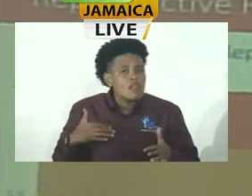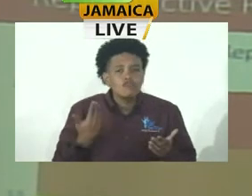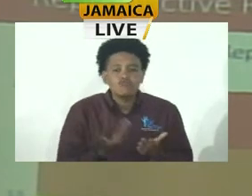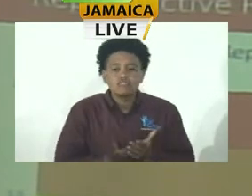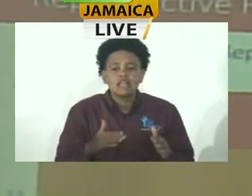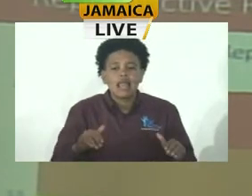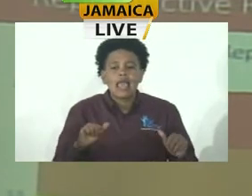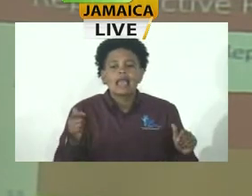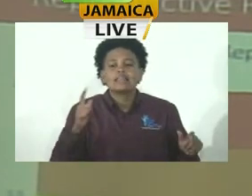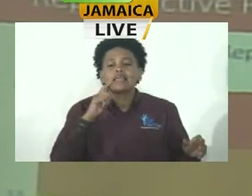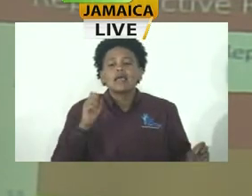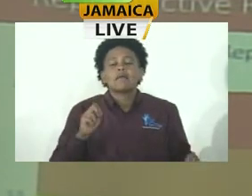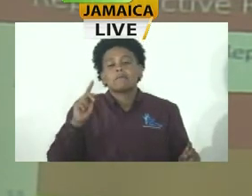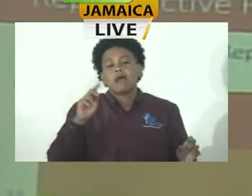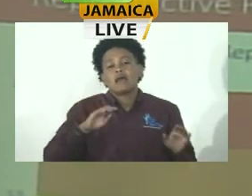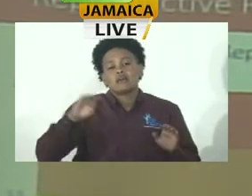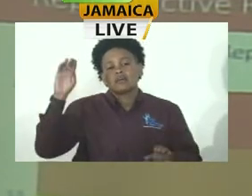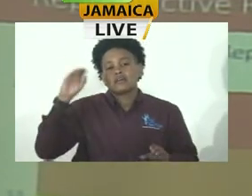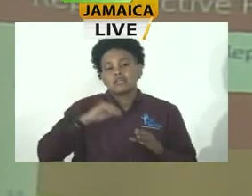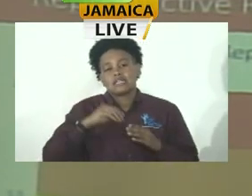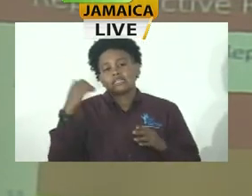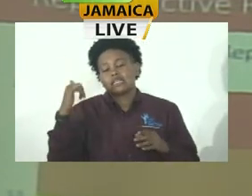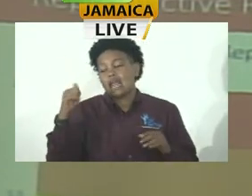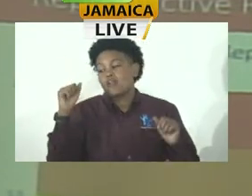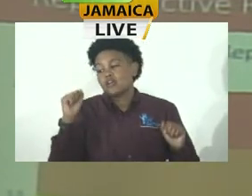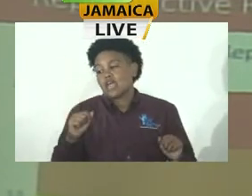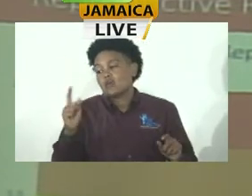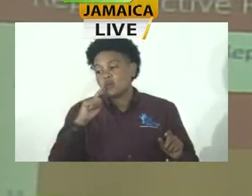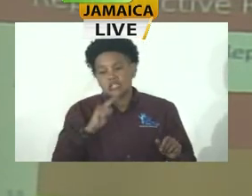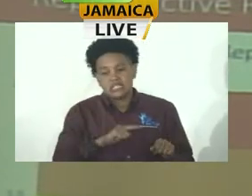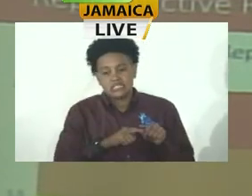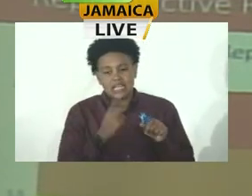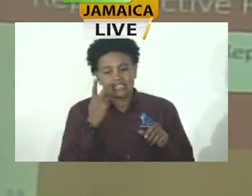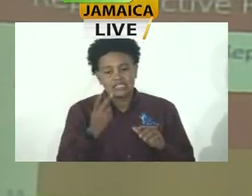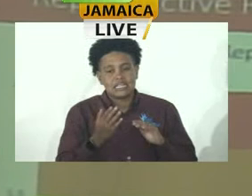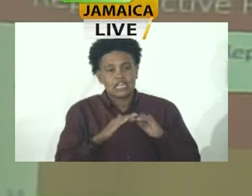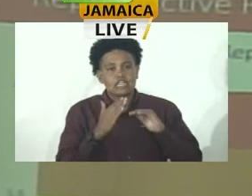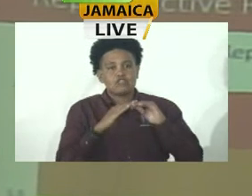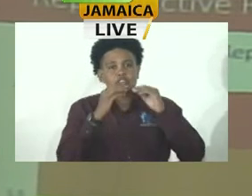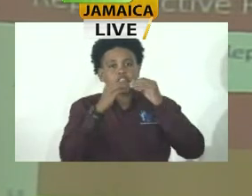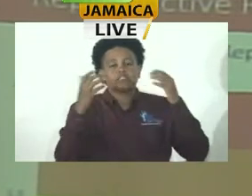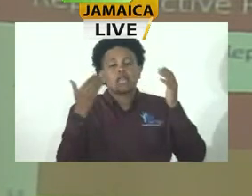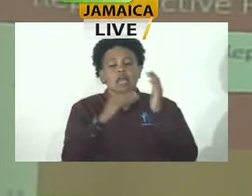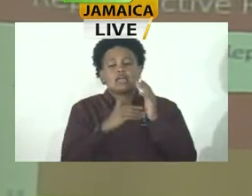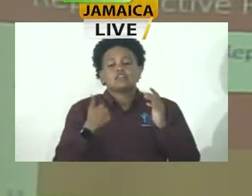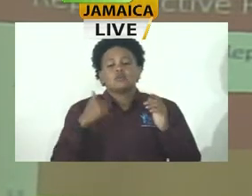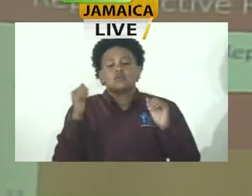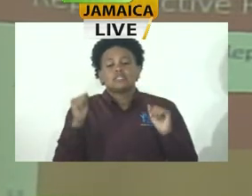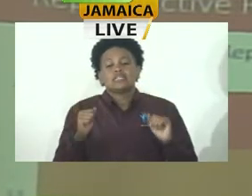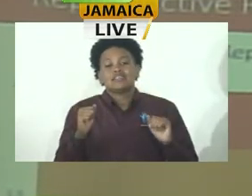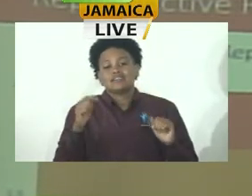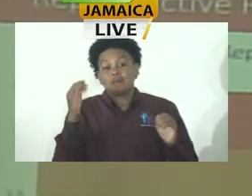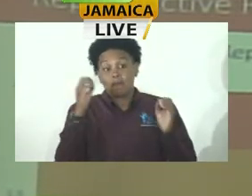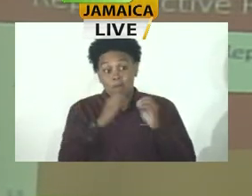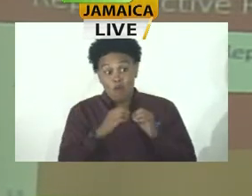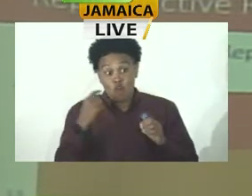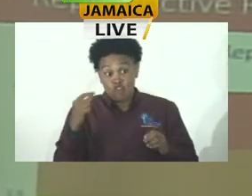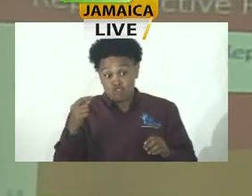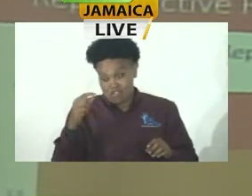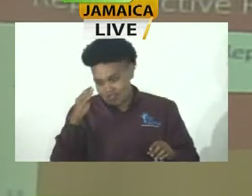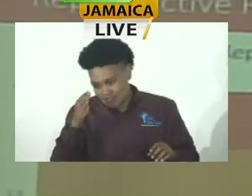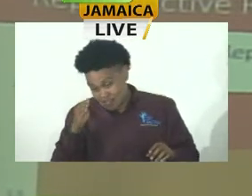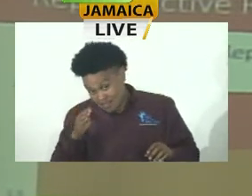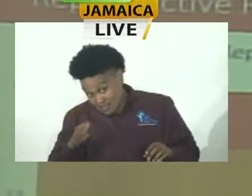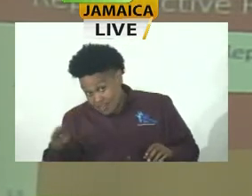could push you back into the yellow where you could start to see increases again so we need to get further down into the green